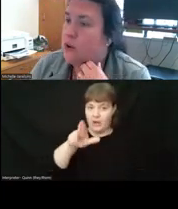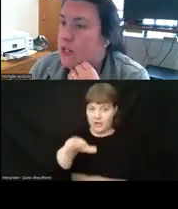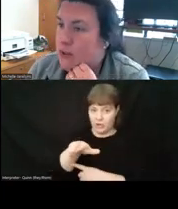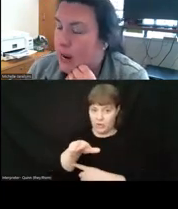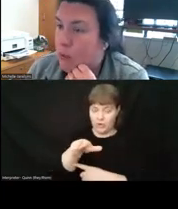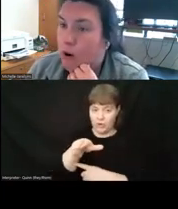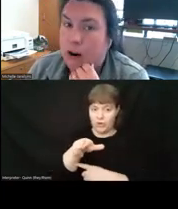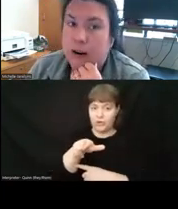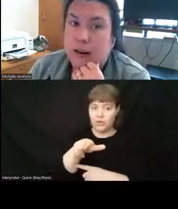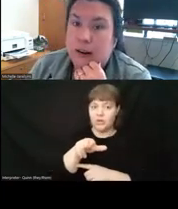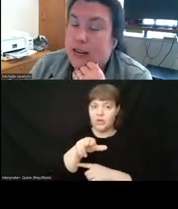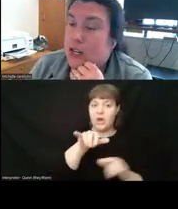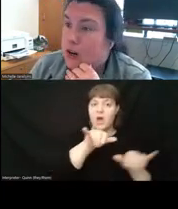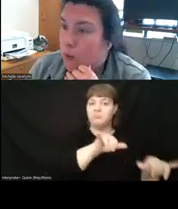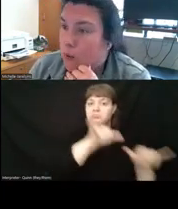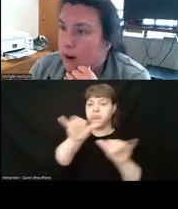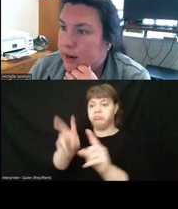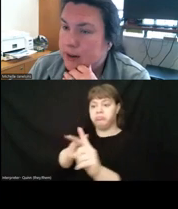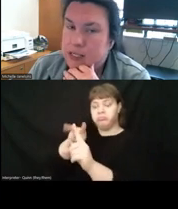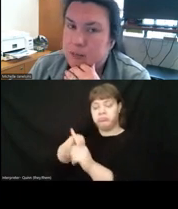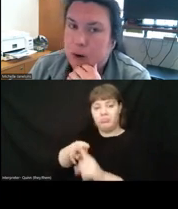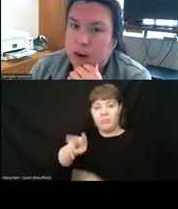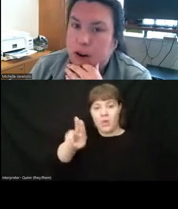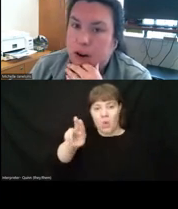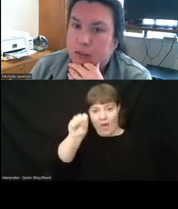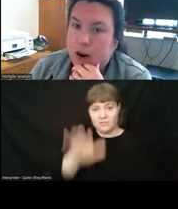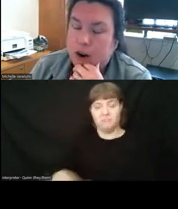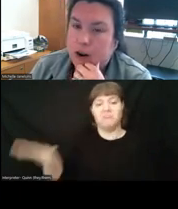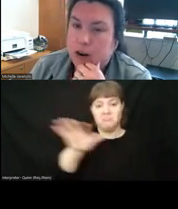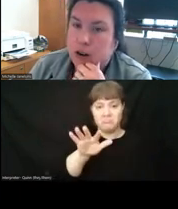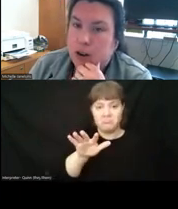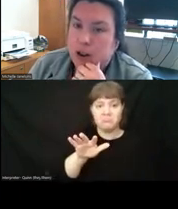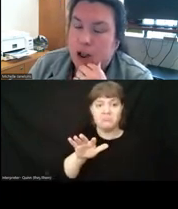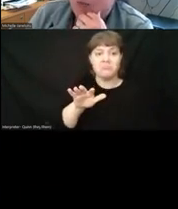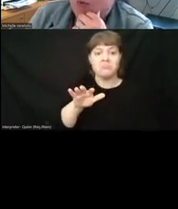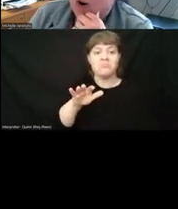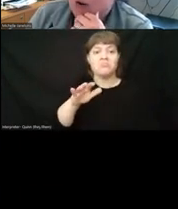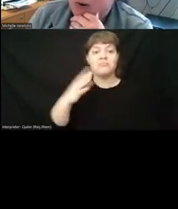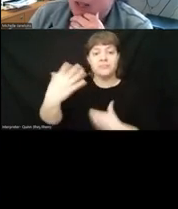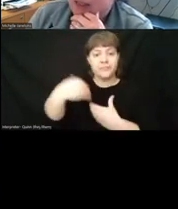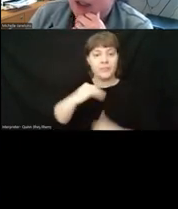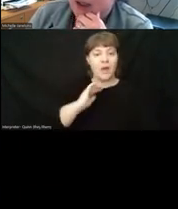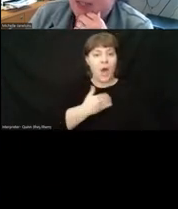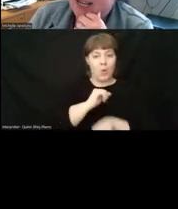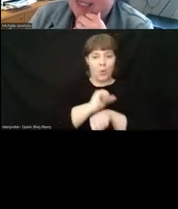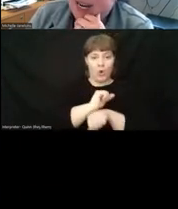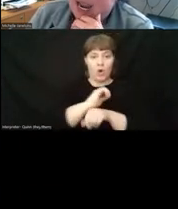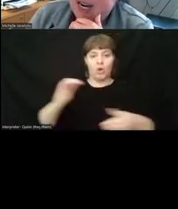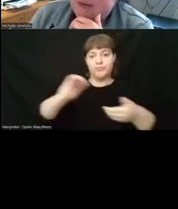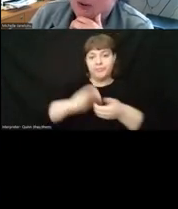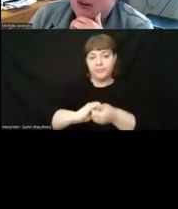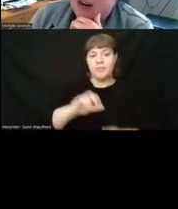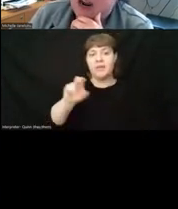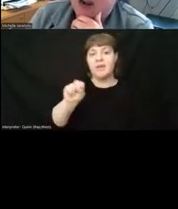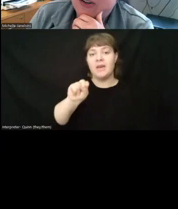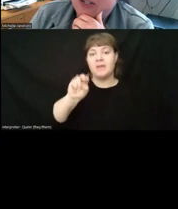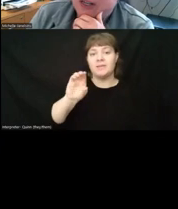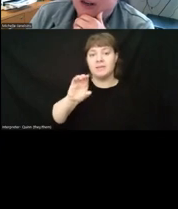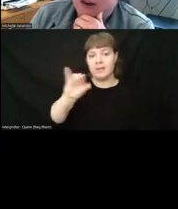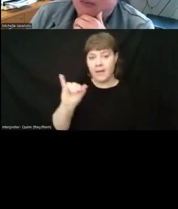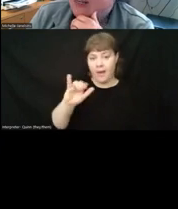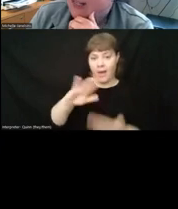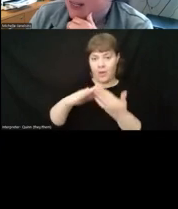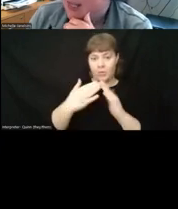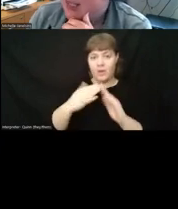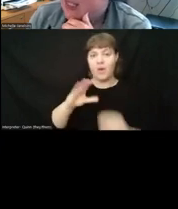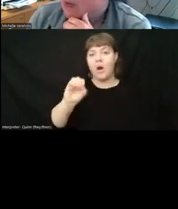we also do that work nationwide as part of our work with the NCI community